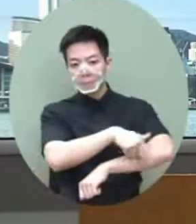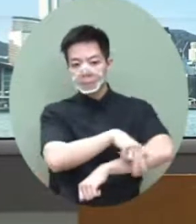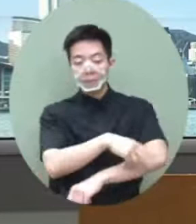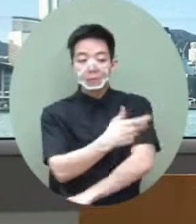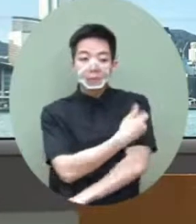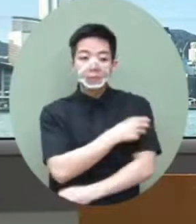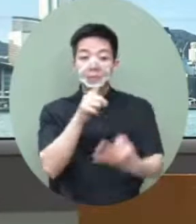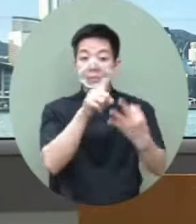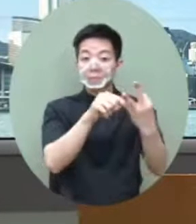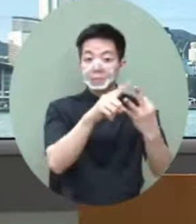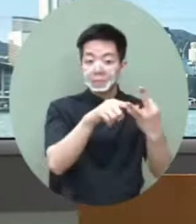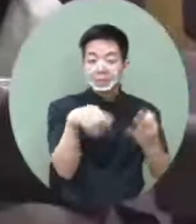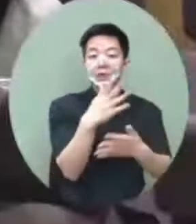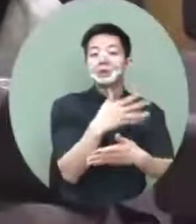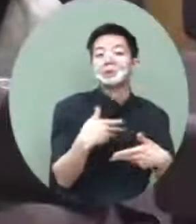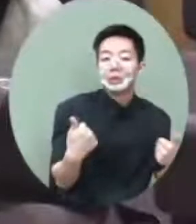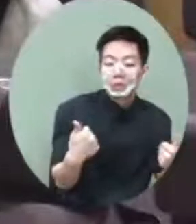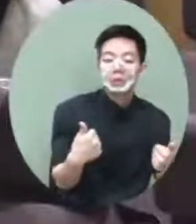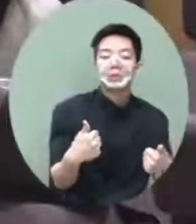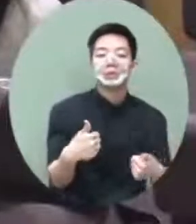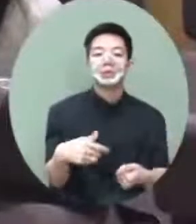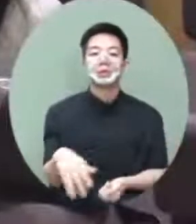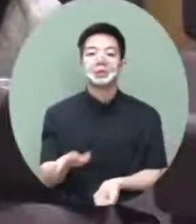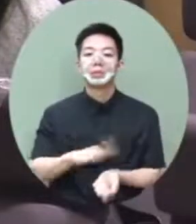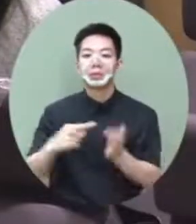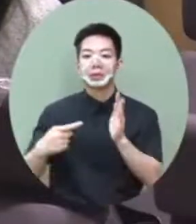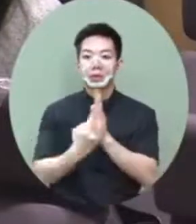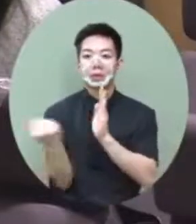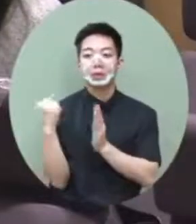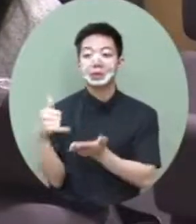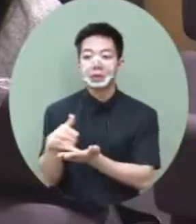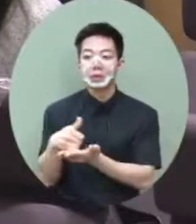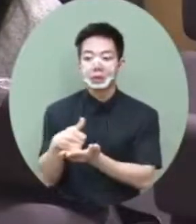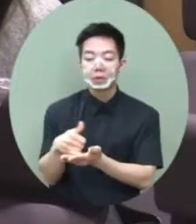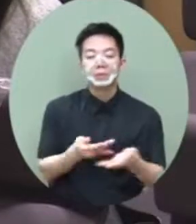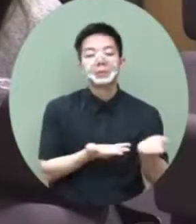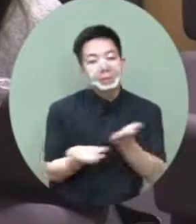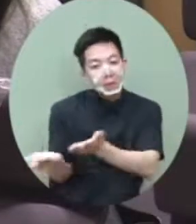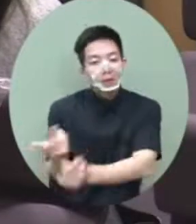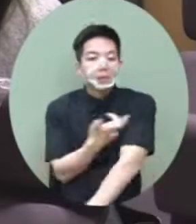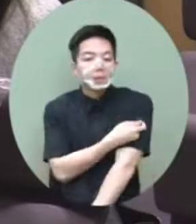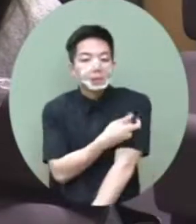It's said that the government plans to introduce AstraZeneca